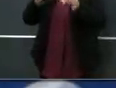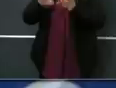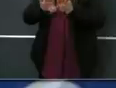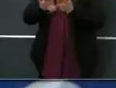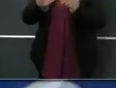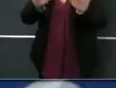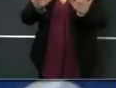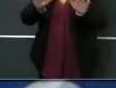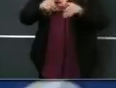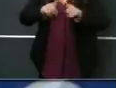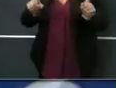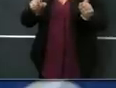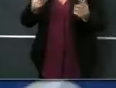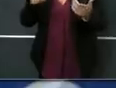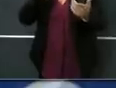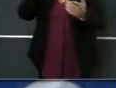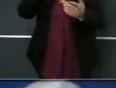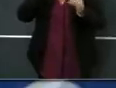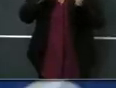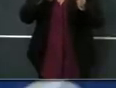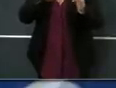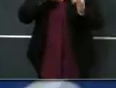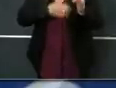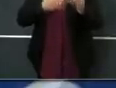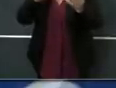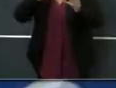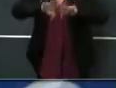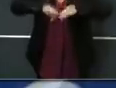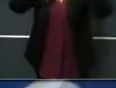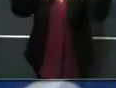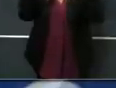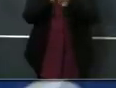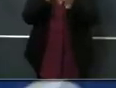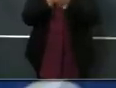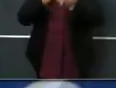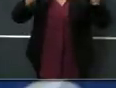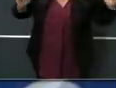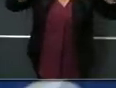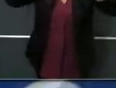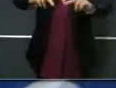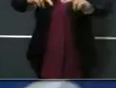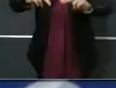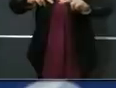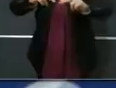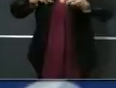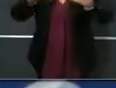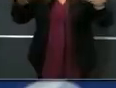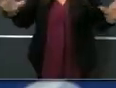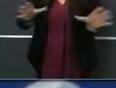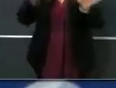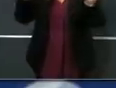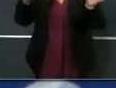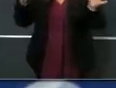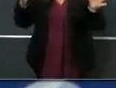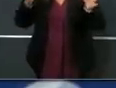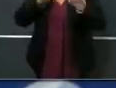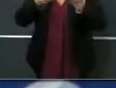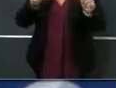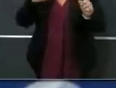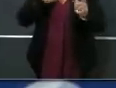and goals to reopen the economy and address all of these systemic challenges and help support those that are struggling,